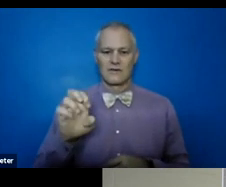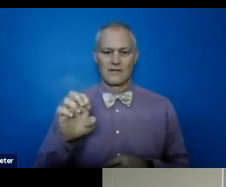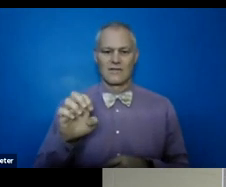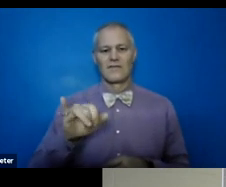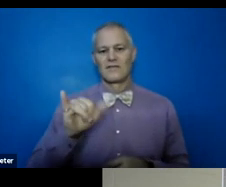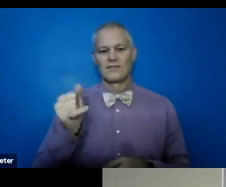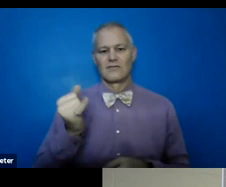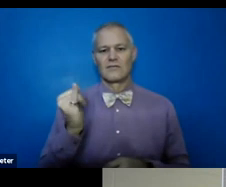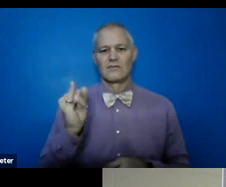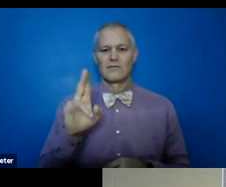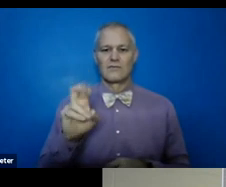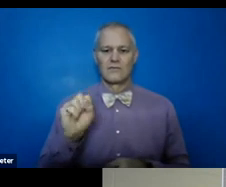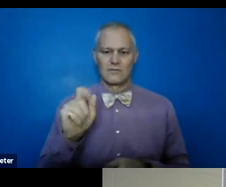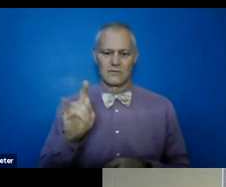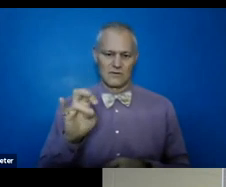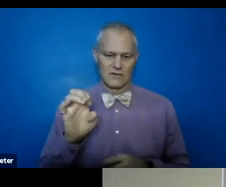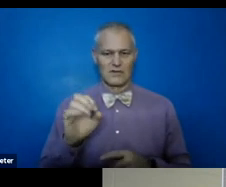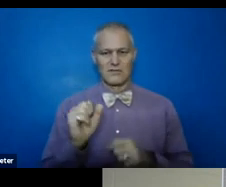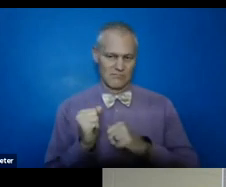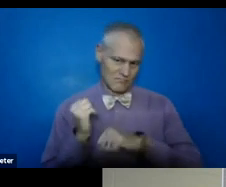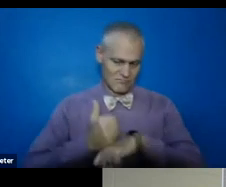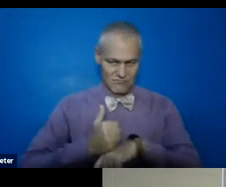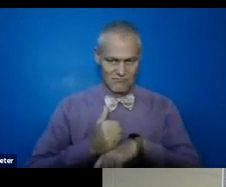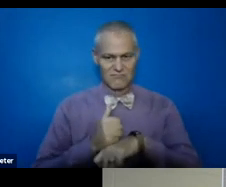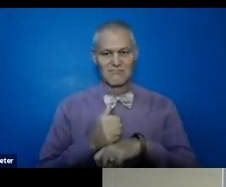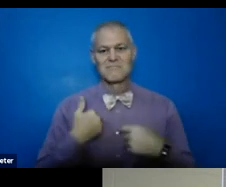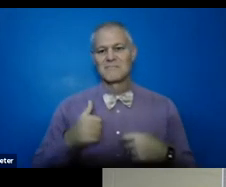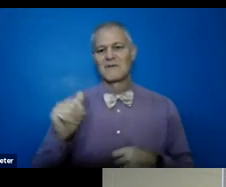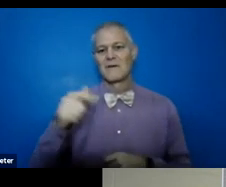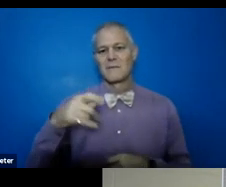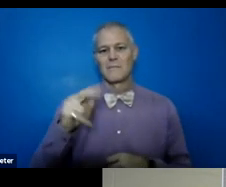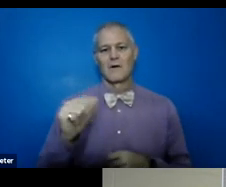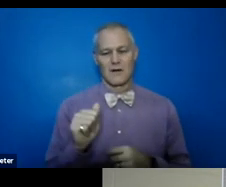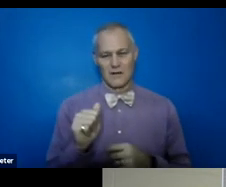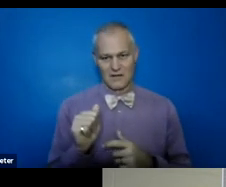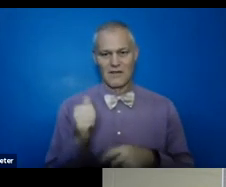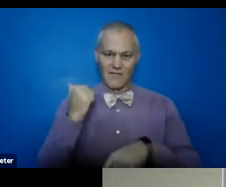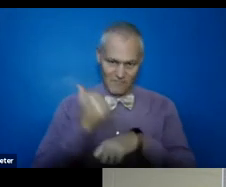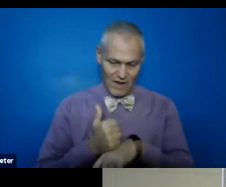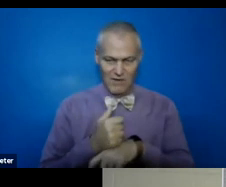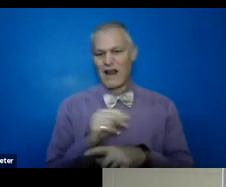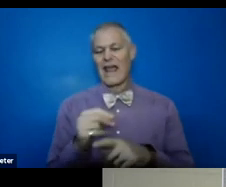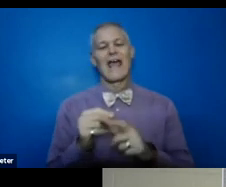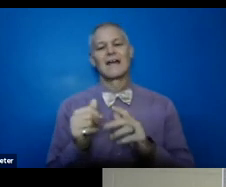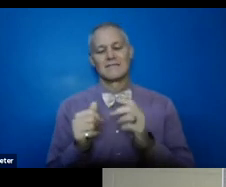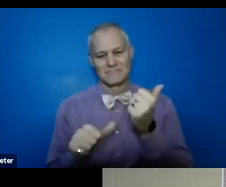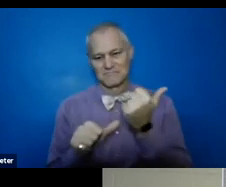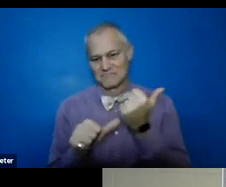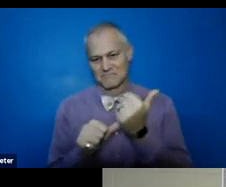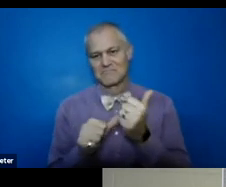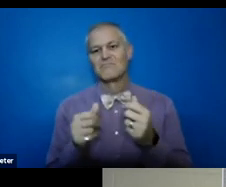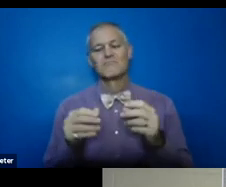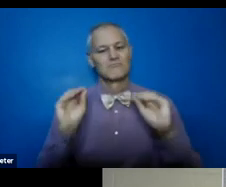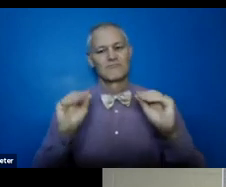Polavarpu. I'm the Executive Director and Founder at SCRJI, as well as an Associate Professor of Law at the University of South Carolina School of Law. So I'm